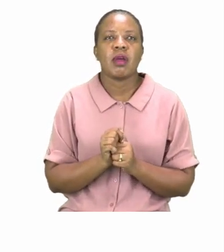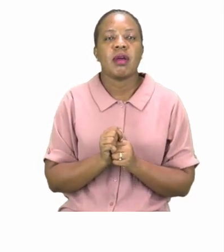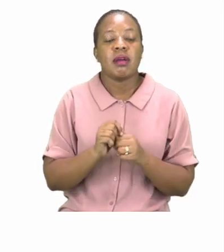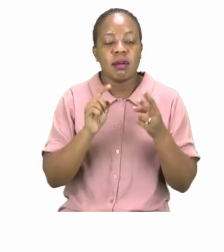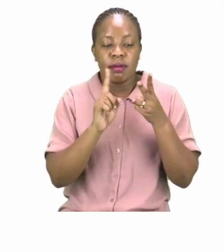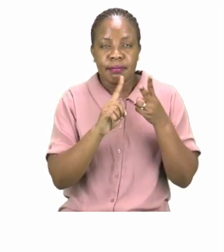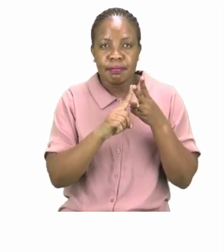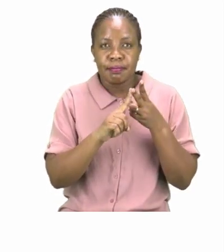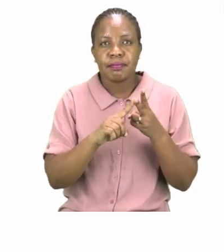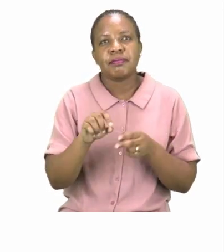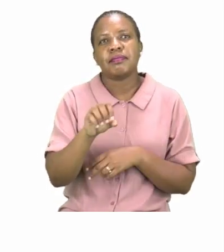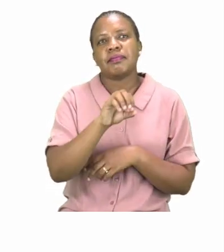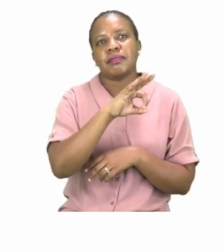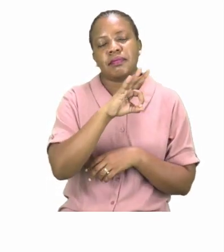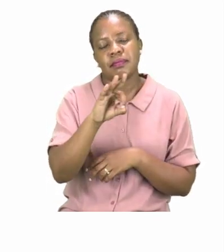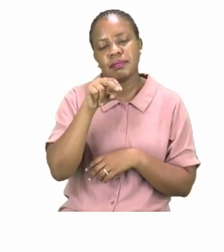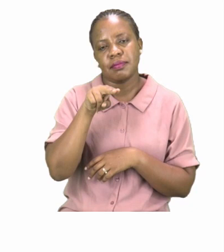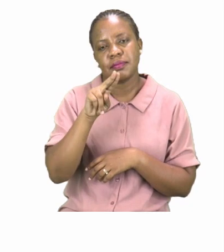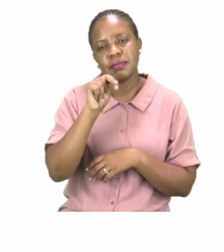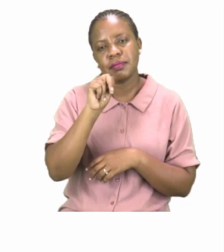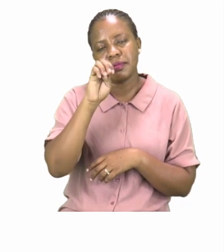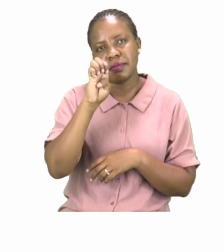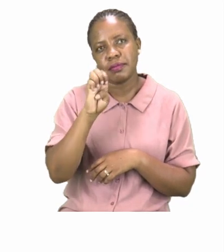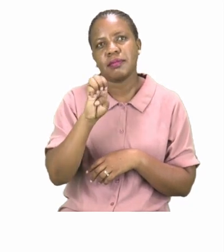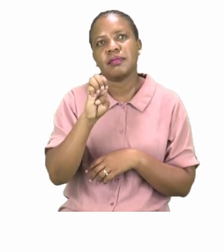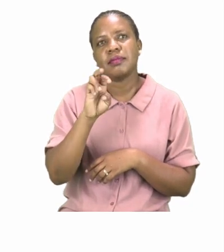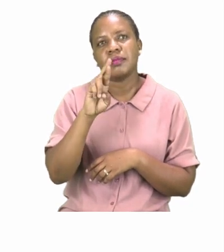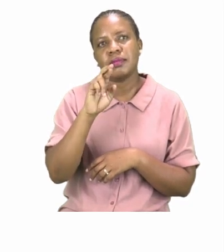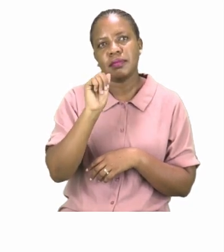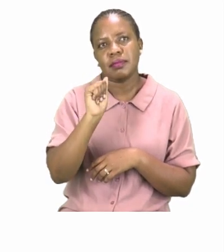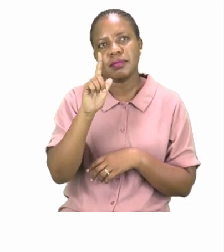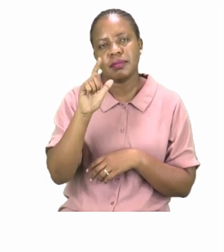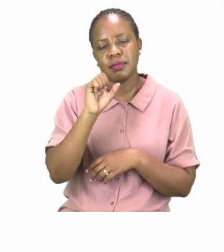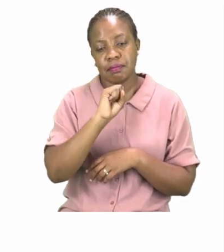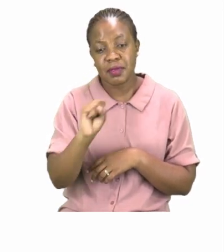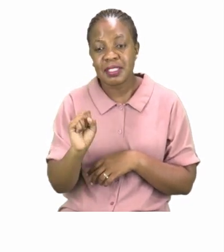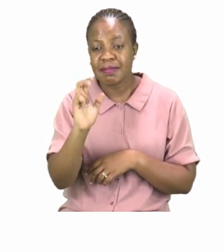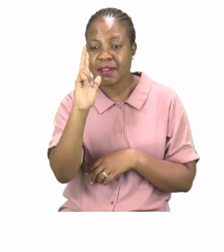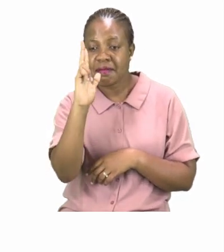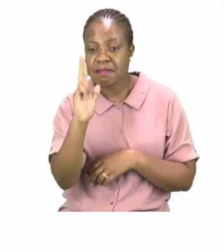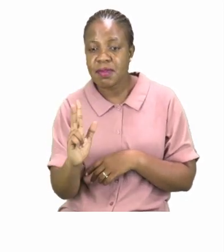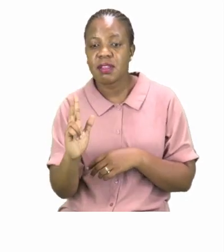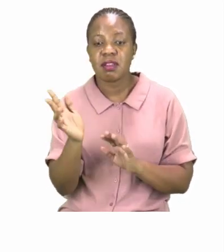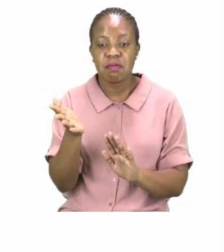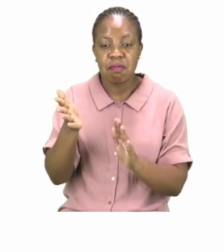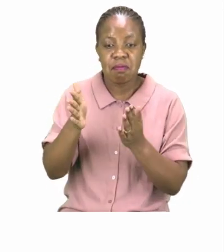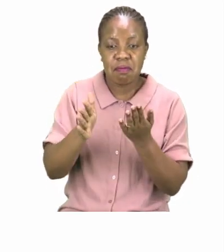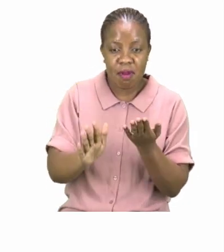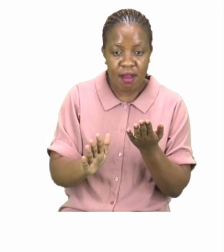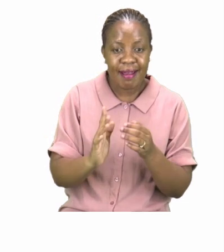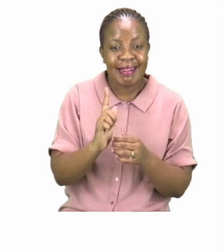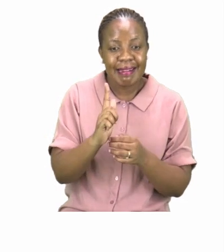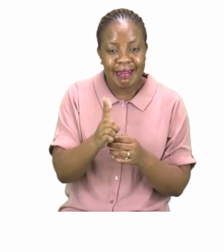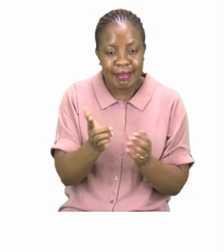or dies, we hold what is called a funeral for that person. A funeral